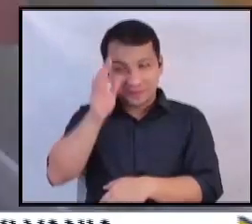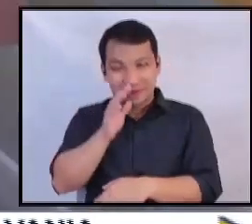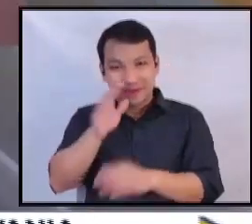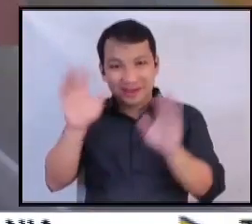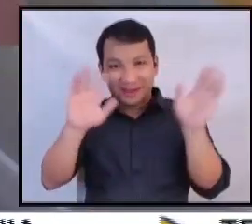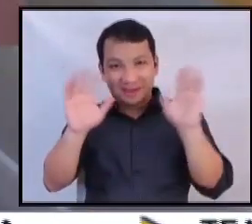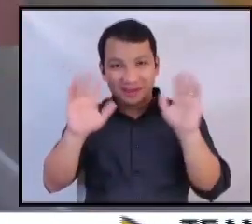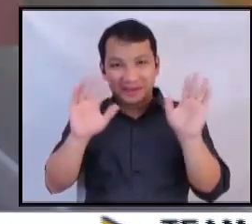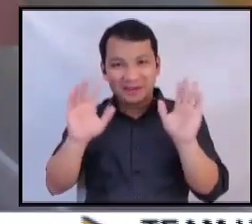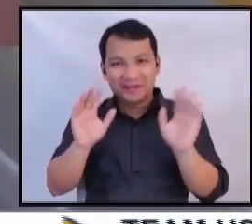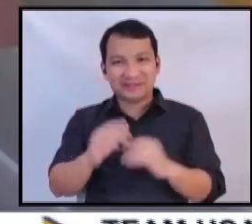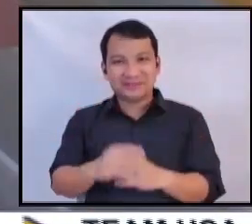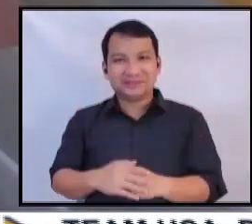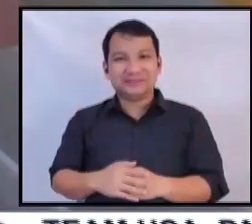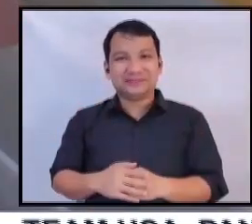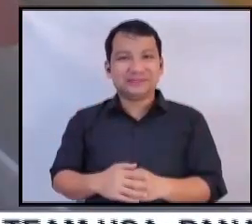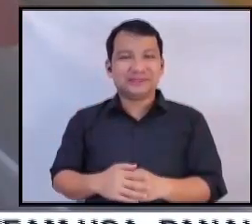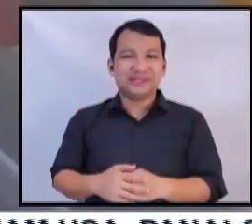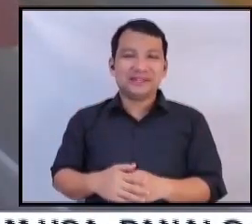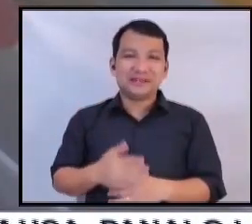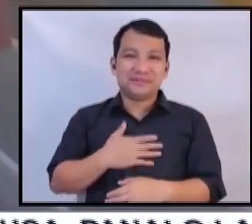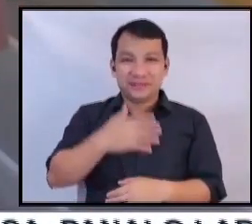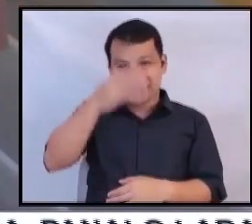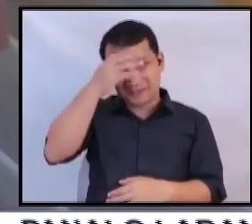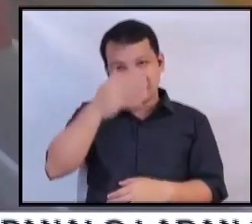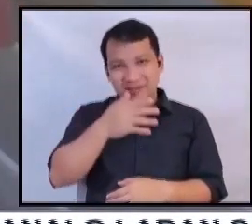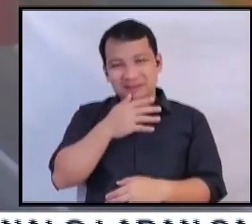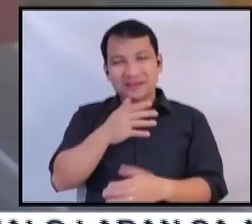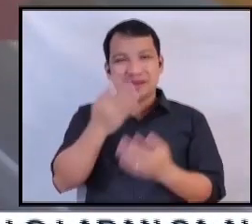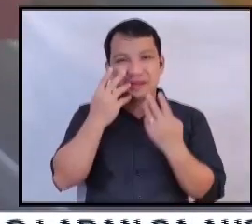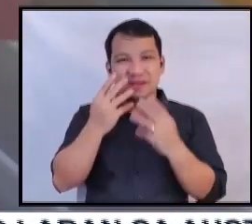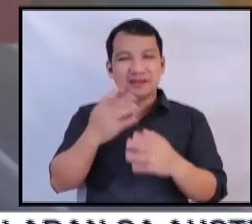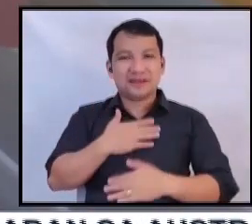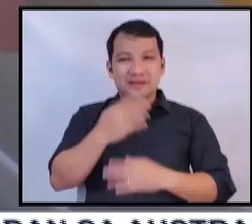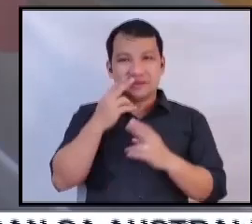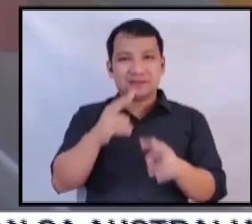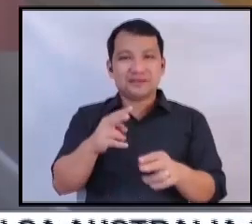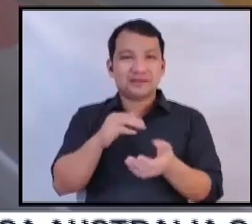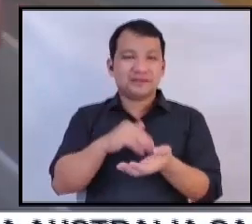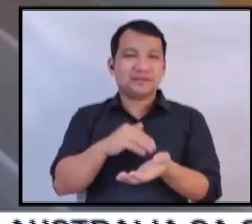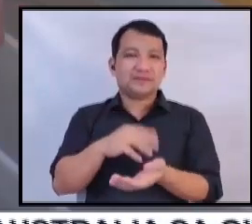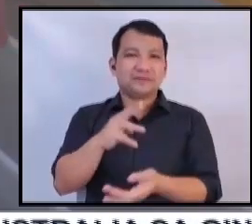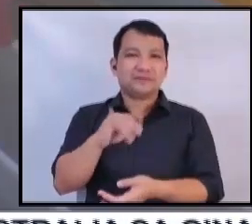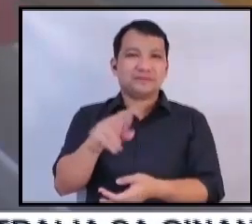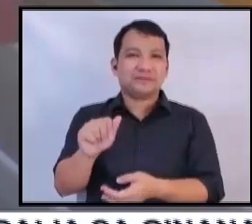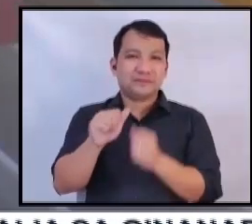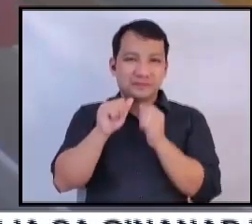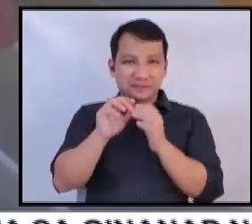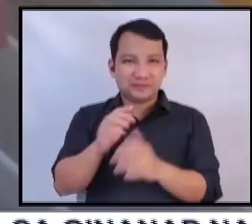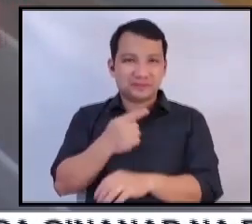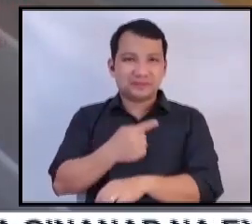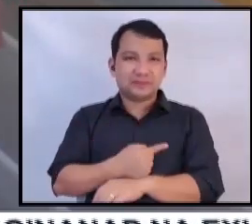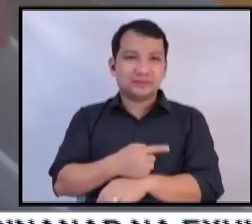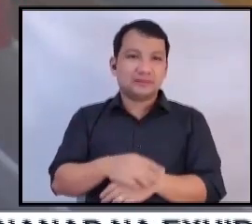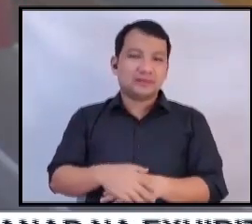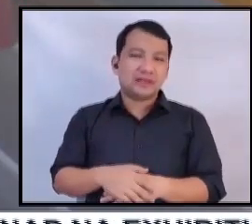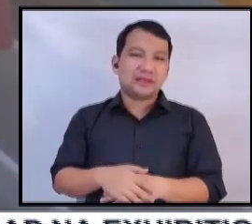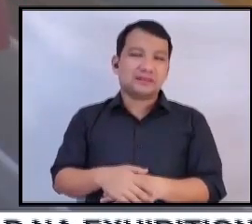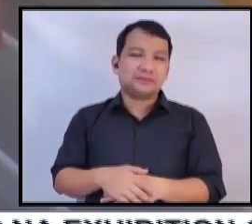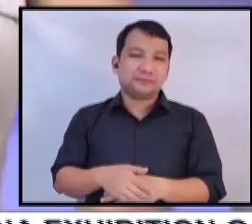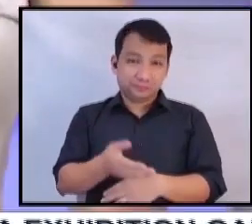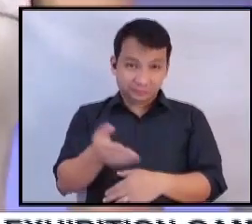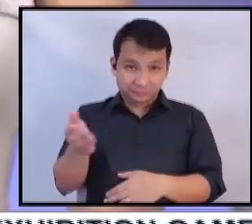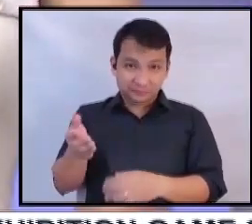Kasi to my nanay and tatay, hi, happy viewing, and also to Dr. Mini, have a blessed day. Ayun, magbabalik ba kayo sa inyong lugar? Like for